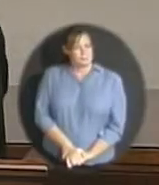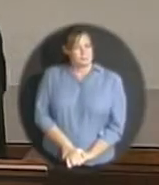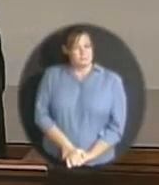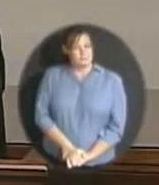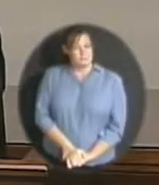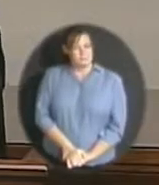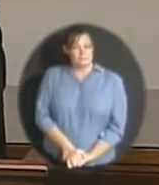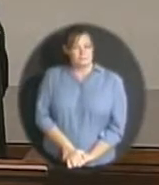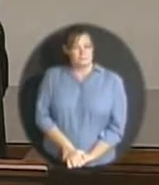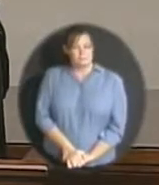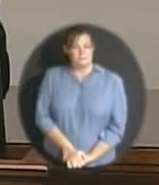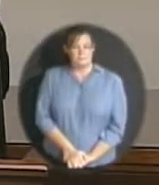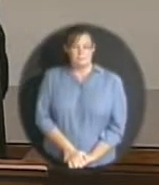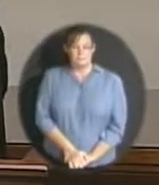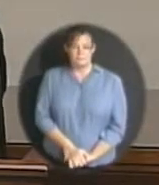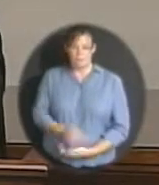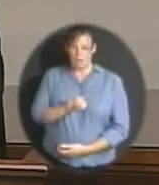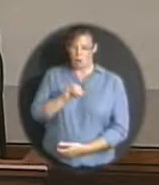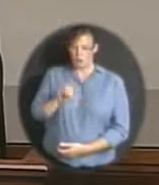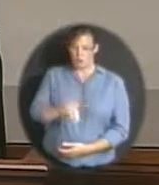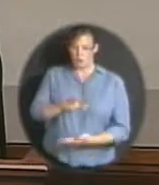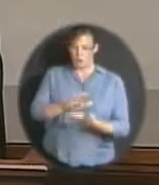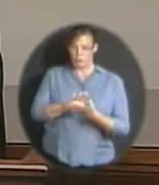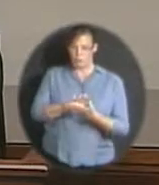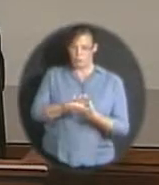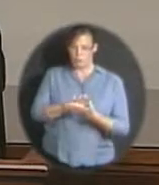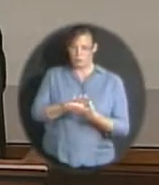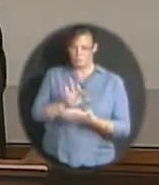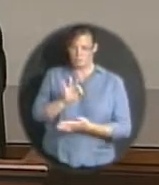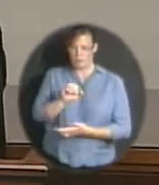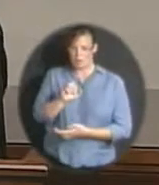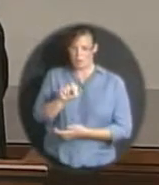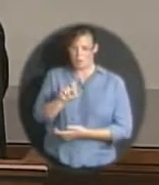Those, well, the Olathe Schools Foundation provides